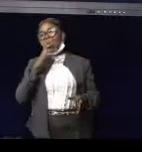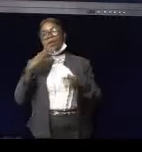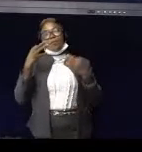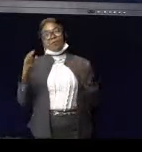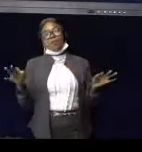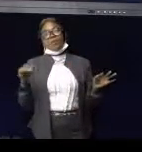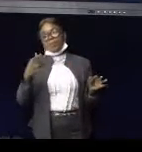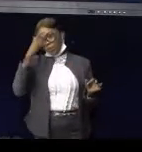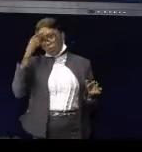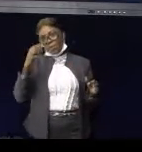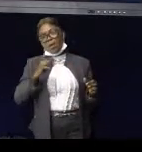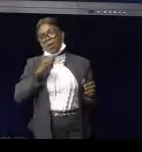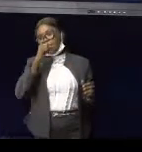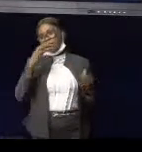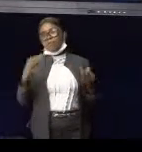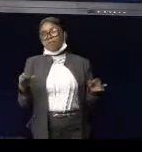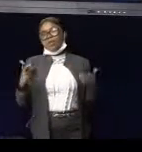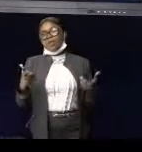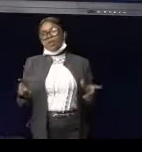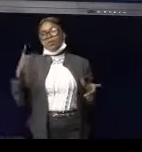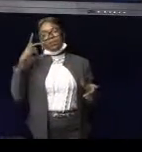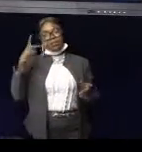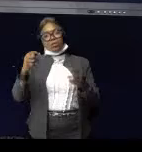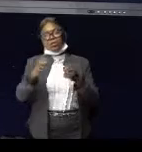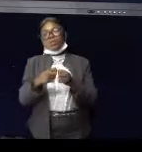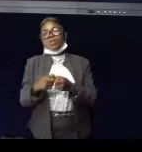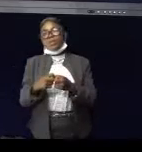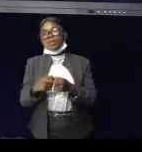Are you done? Because I'm done. Let's check this